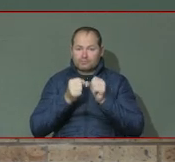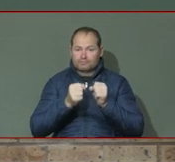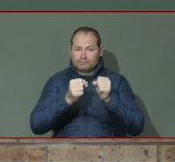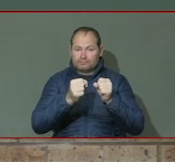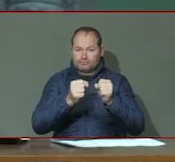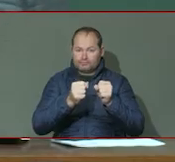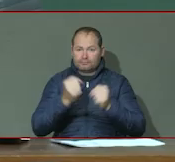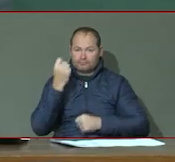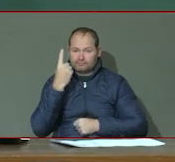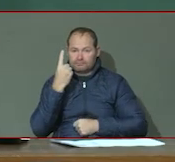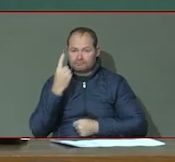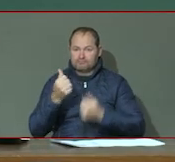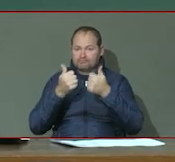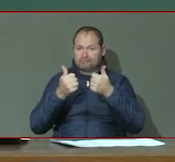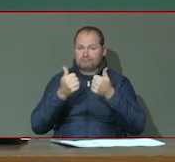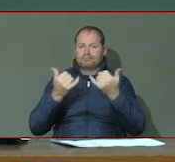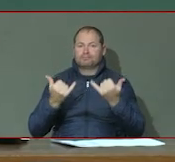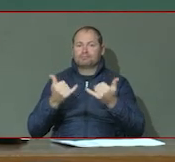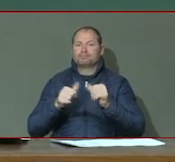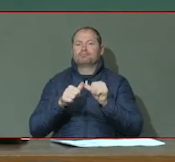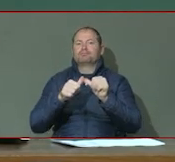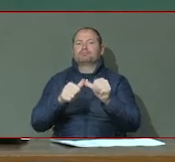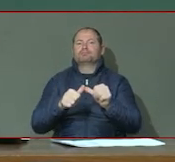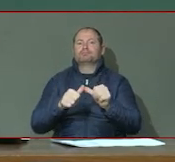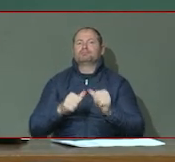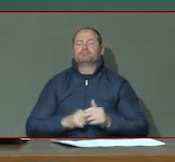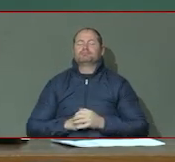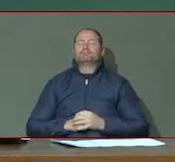All right. Let's look at the next part of the question.